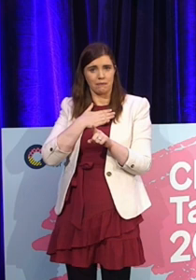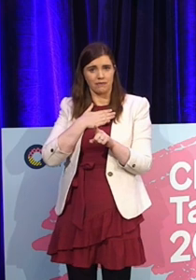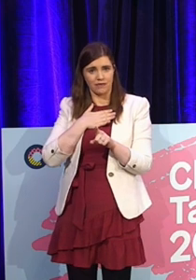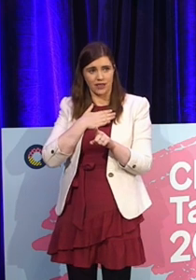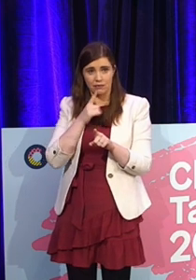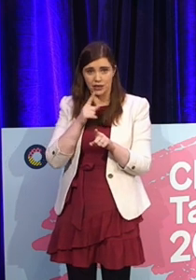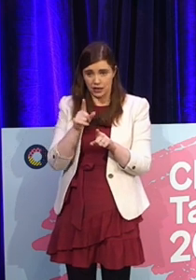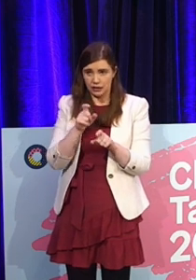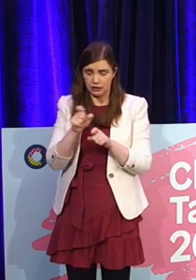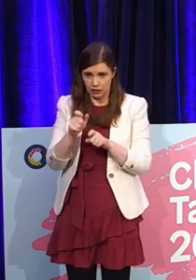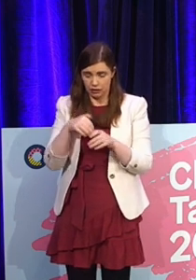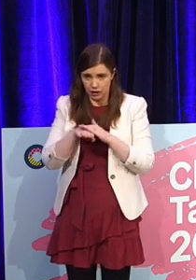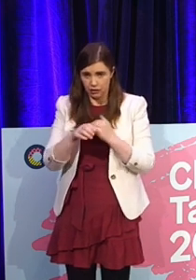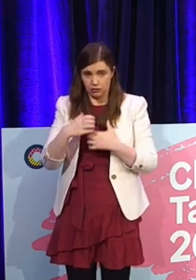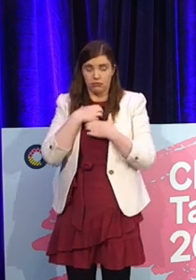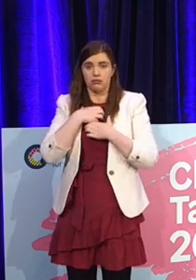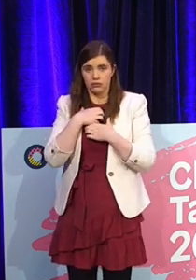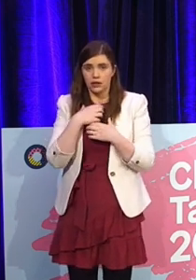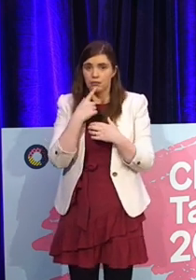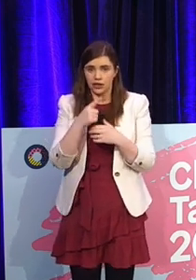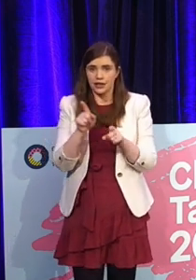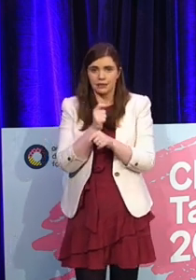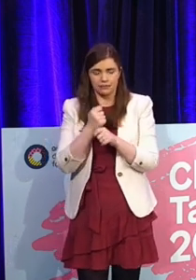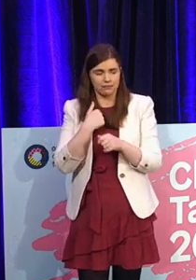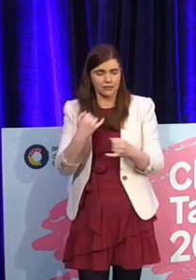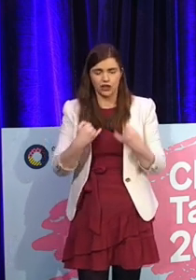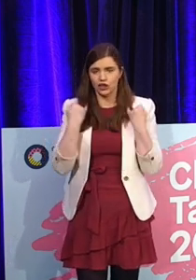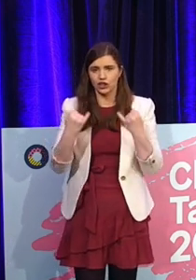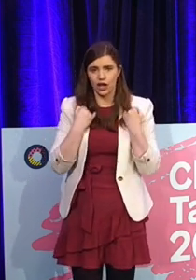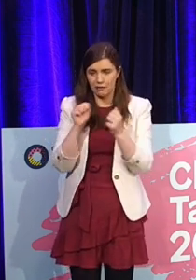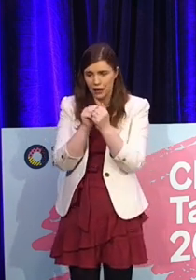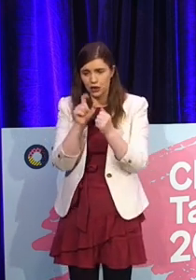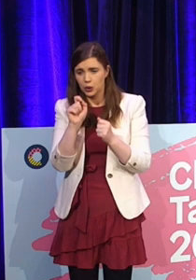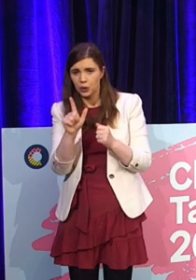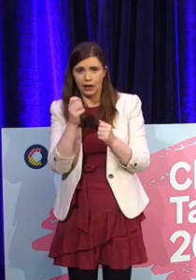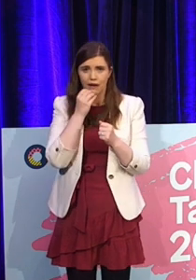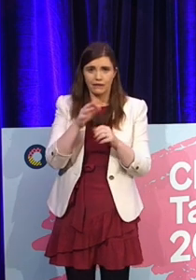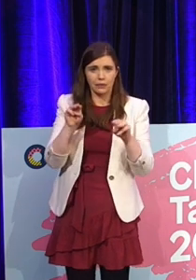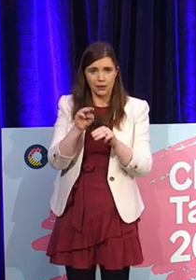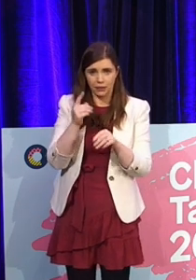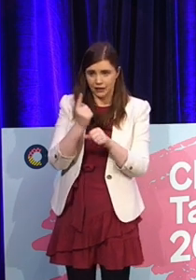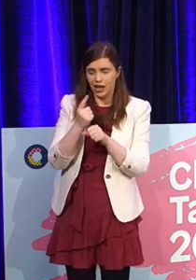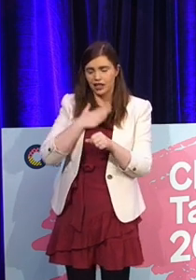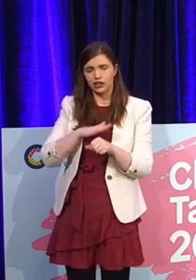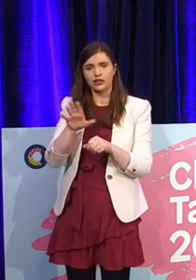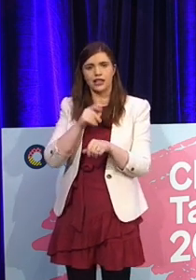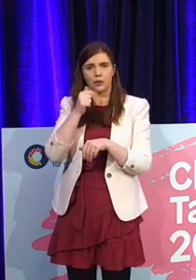very daunting at times, but I'm really enjoying it. I've met some really cool people, and I've learned to take it one day at a